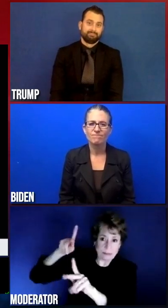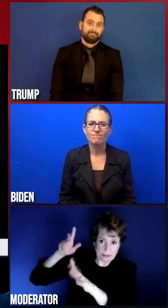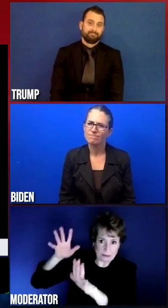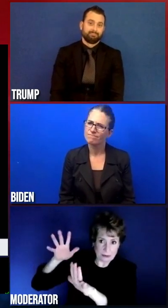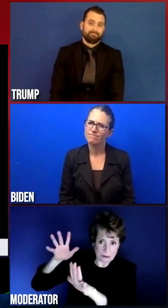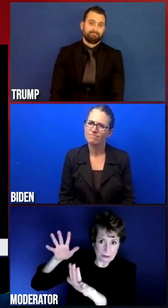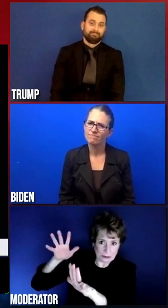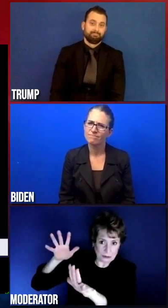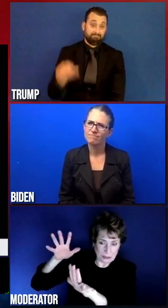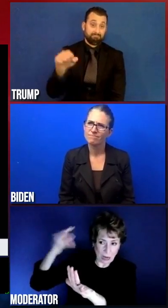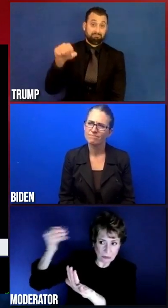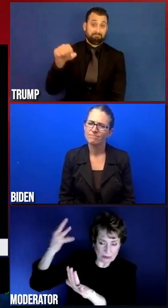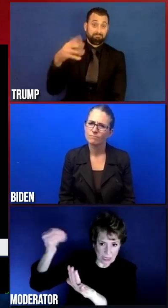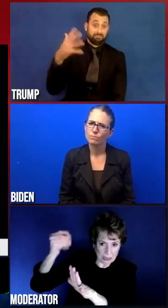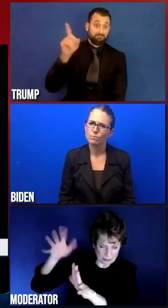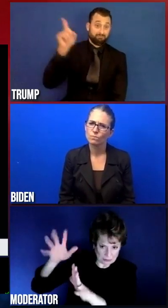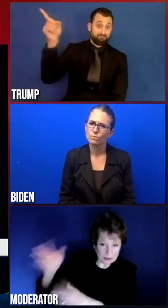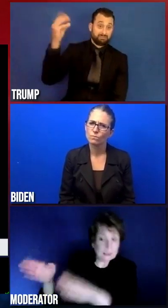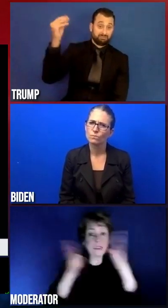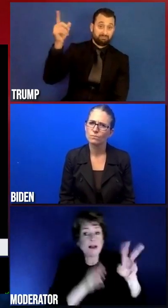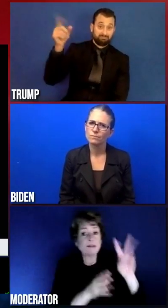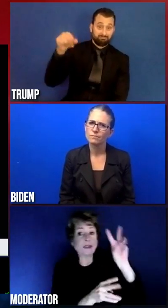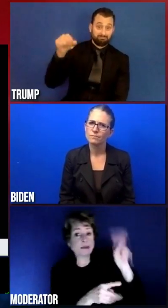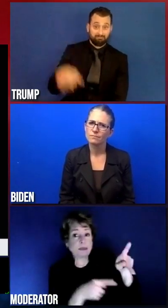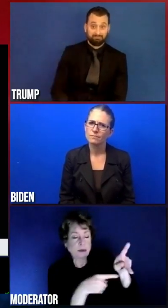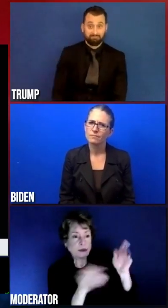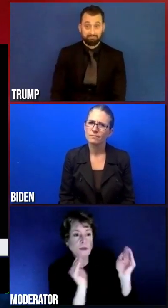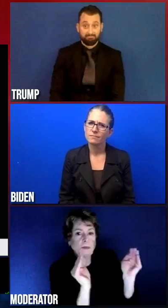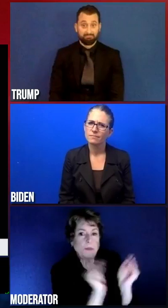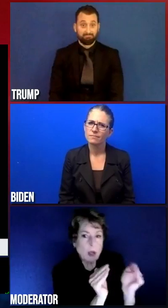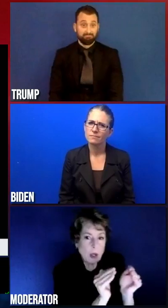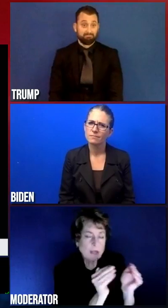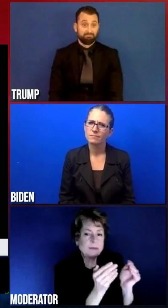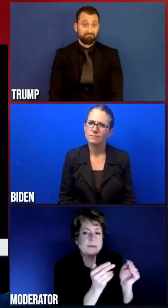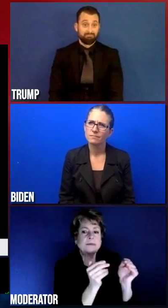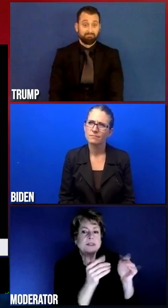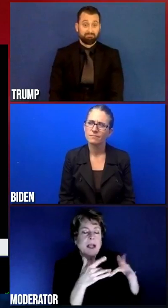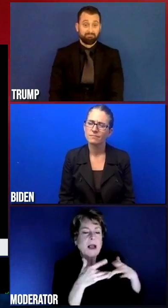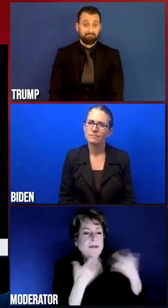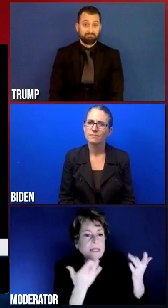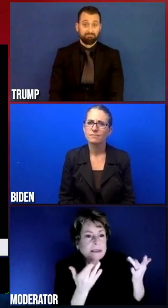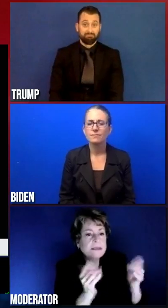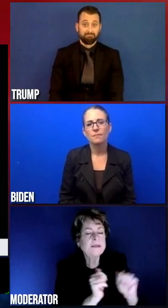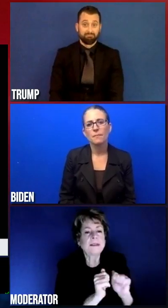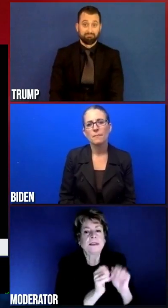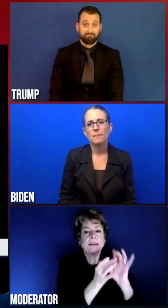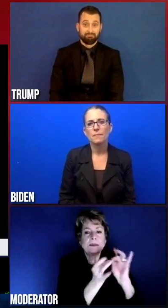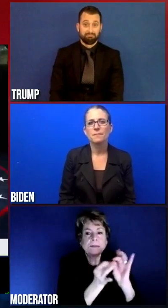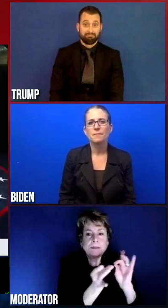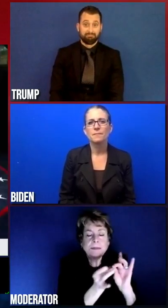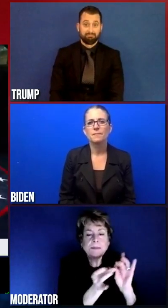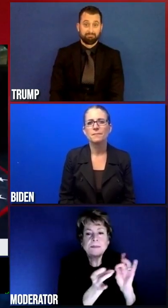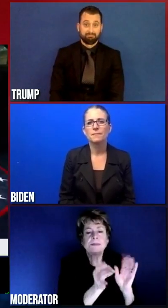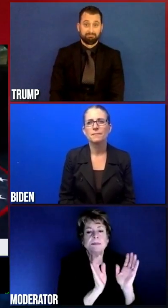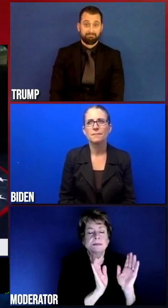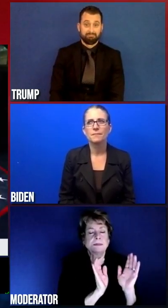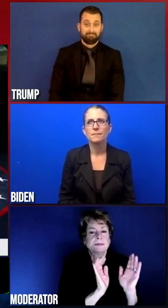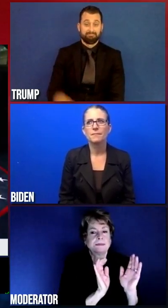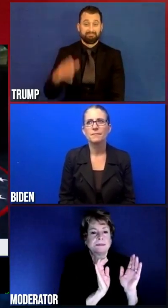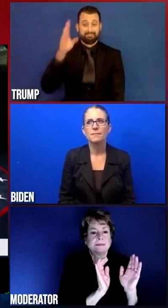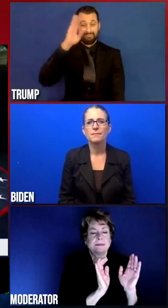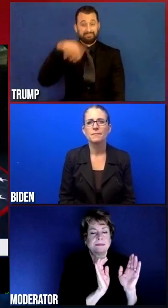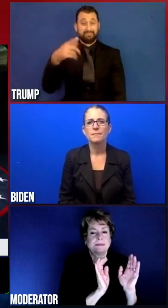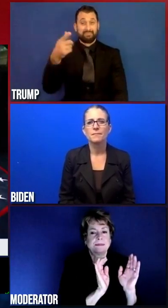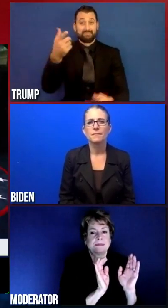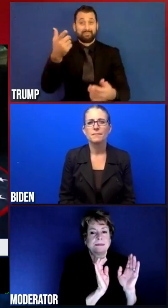are holding much smaller events with... Because nobody will show up. People with... Well, it's true. Nobody shows up to his rallies. All